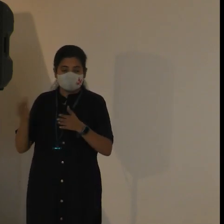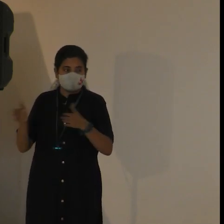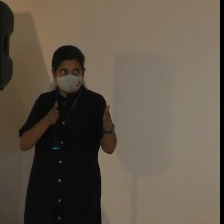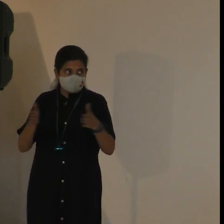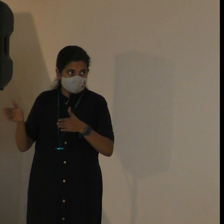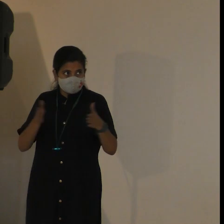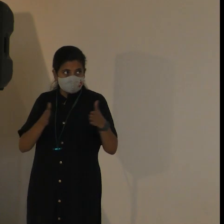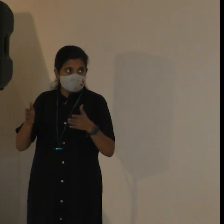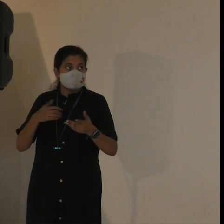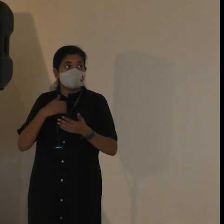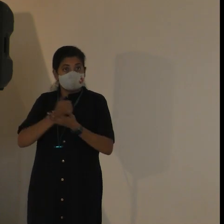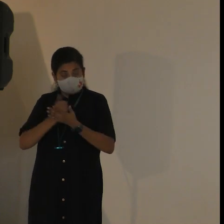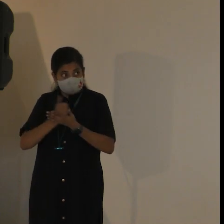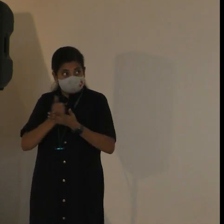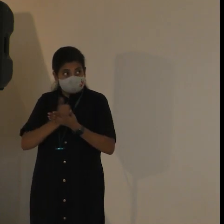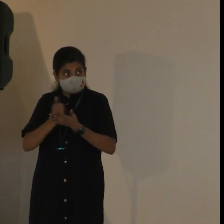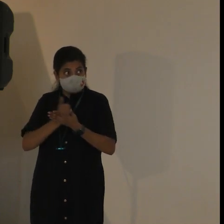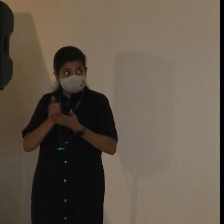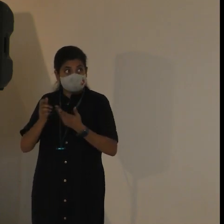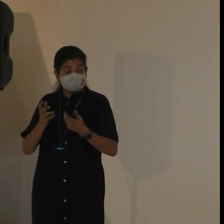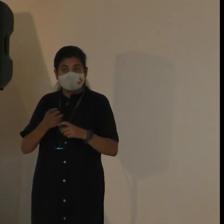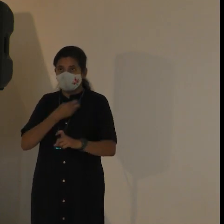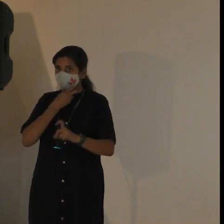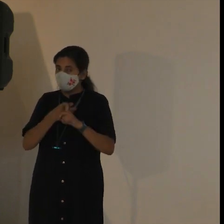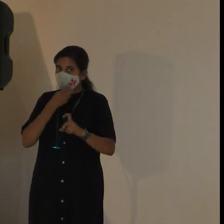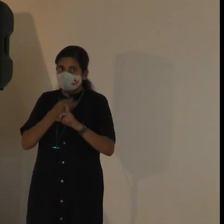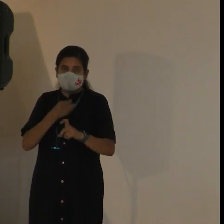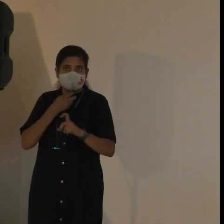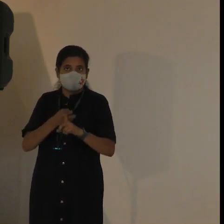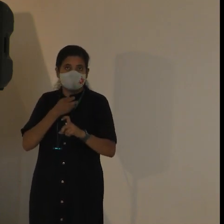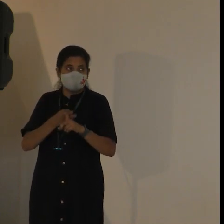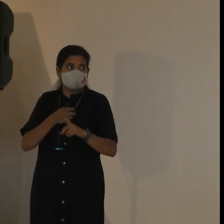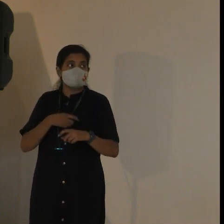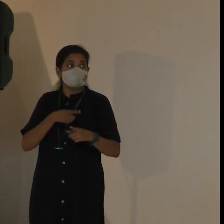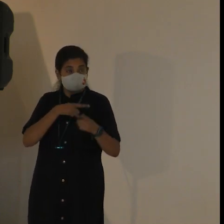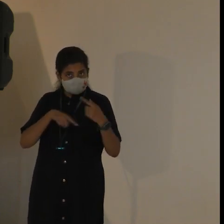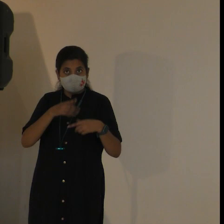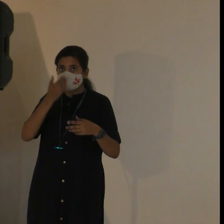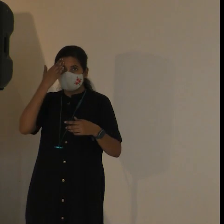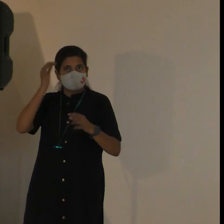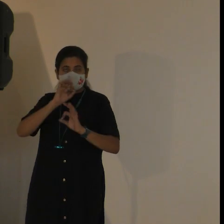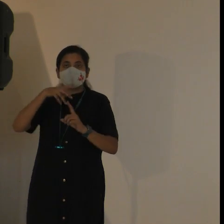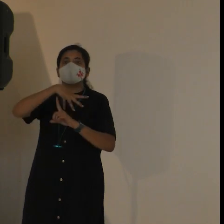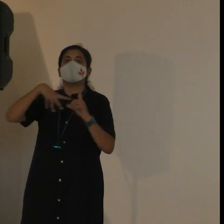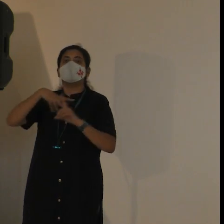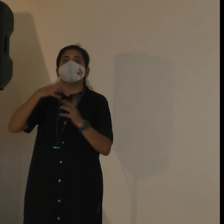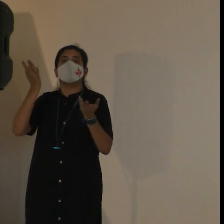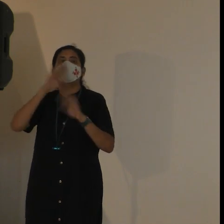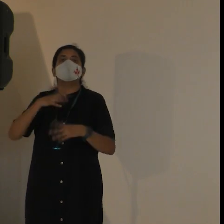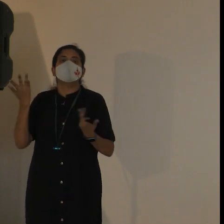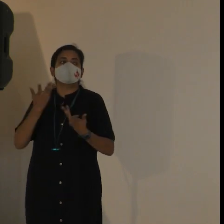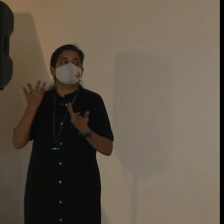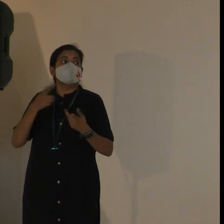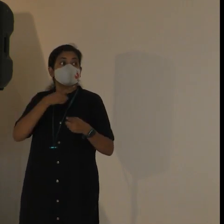like a snake. I was just trying something out, and it is so difficult. So these are the things, you don't know what you're going to encounter unless you